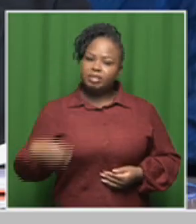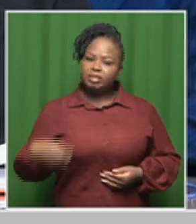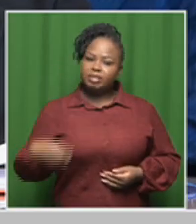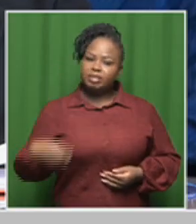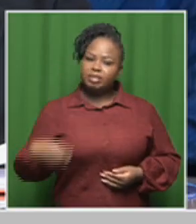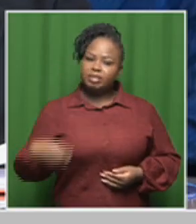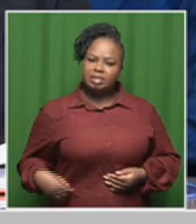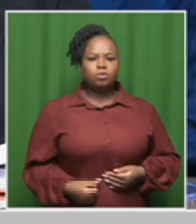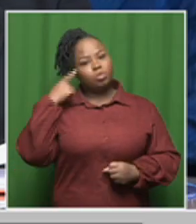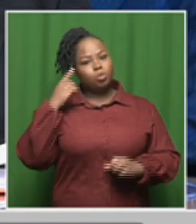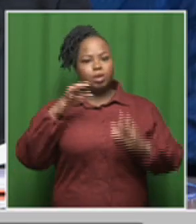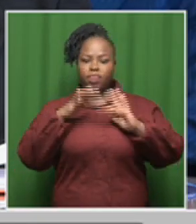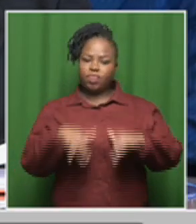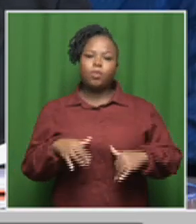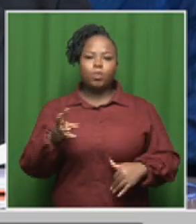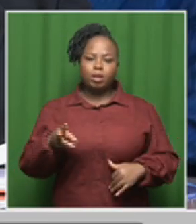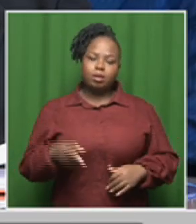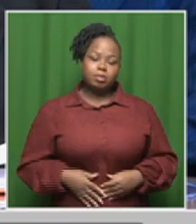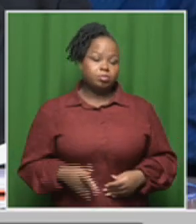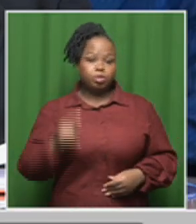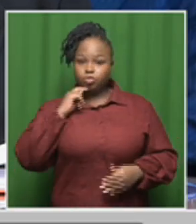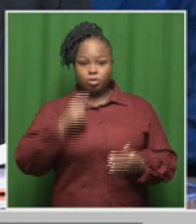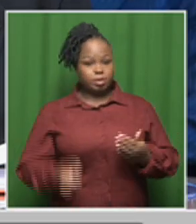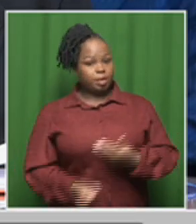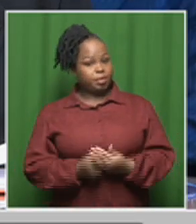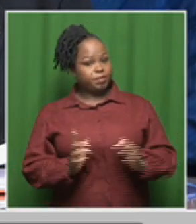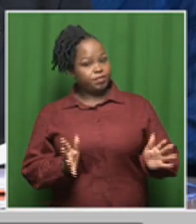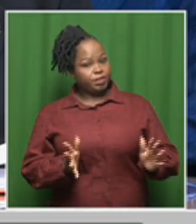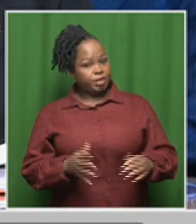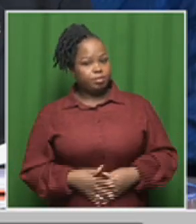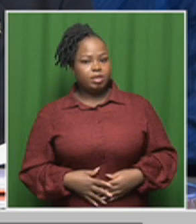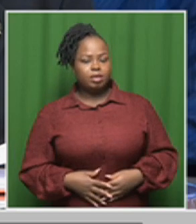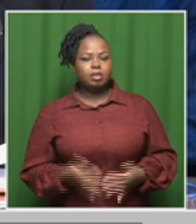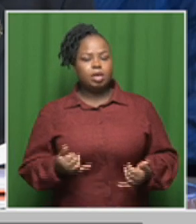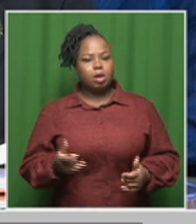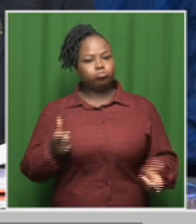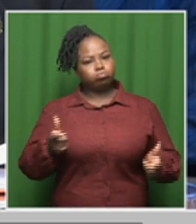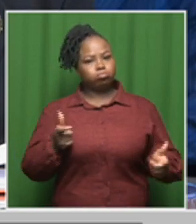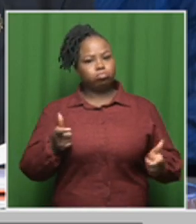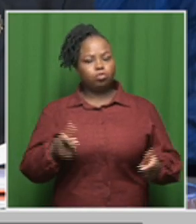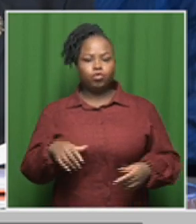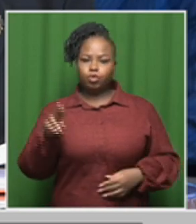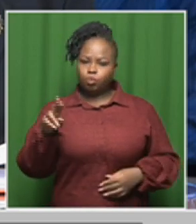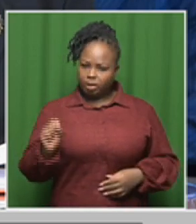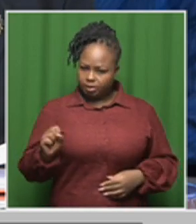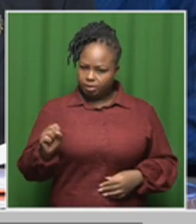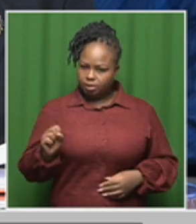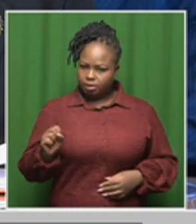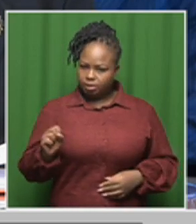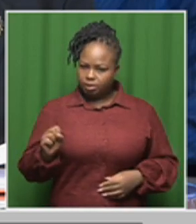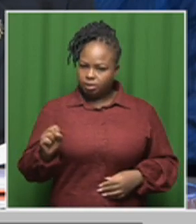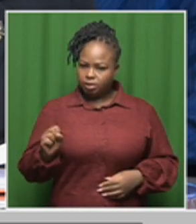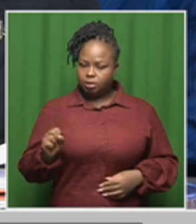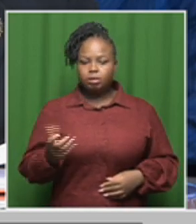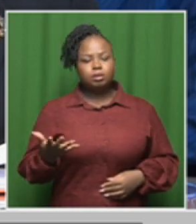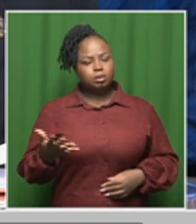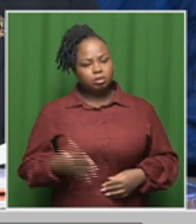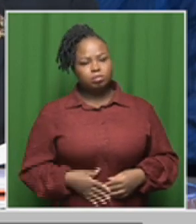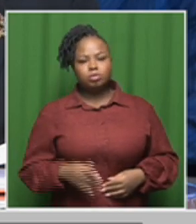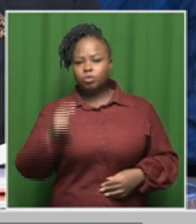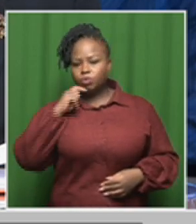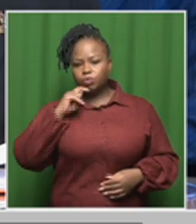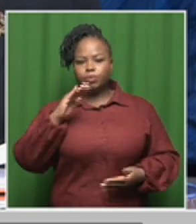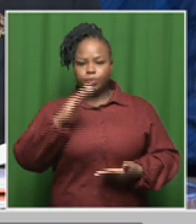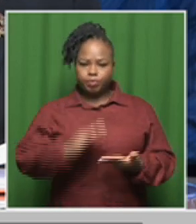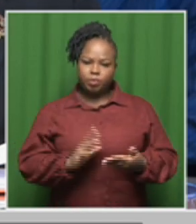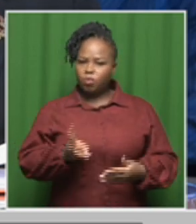the empire will fall. It did. And therefore, the dominance of the US will be